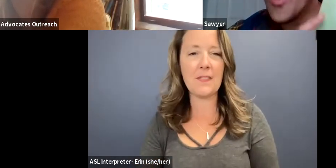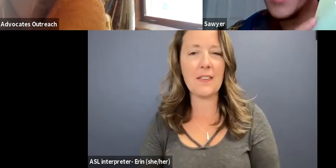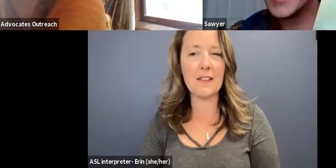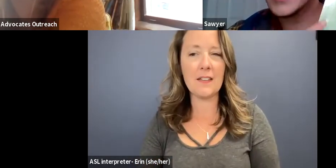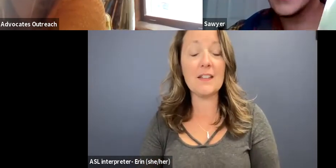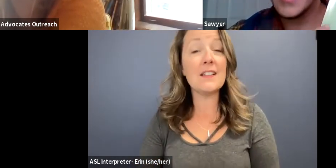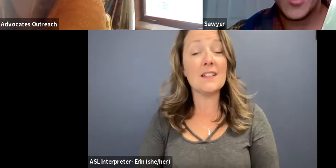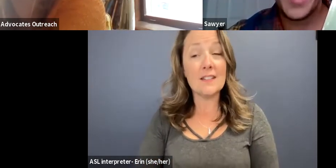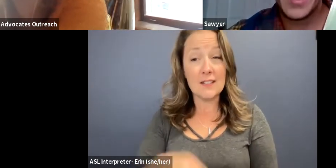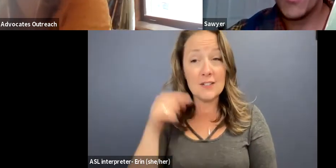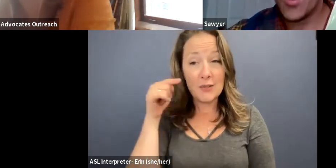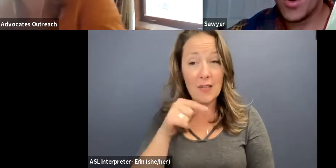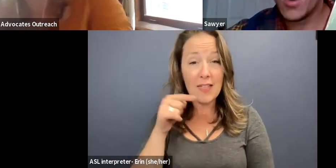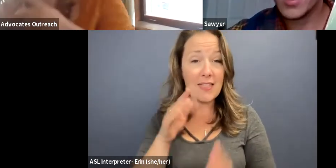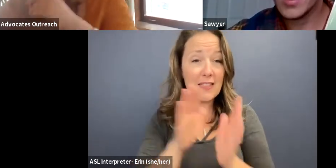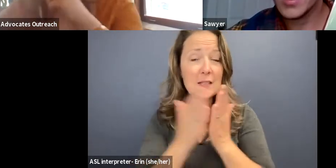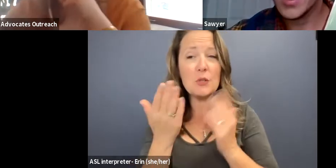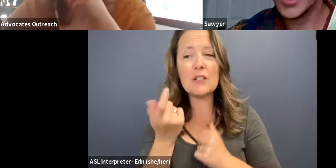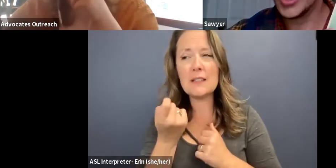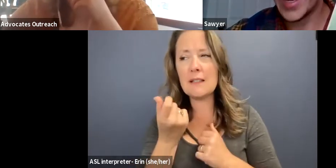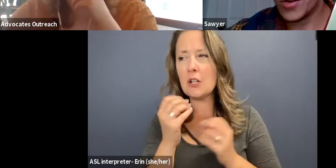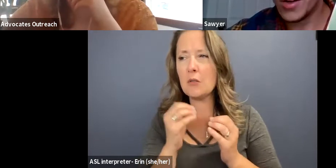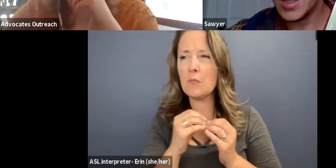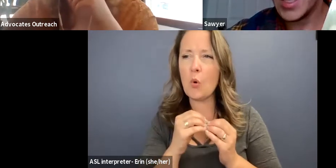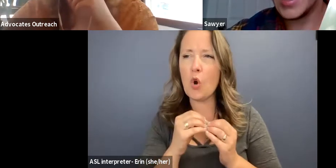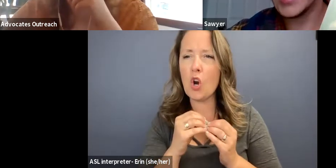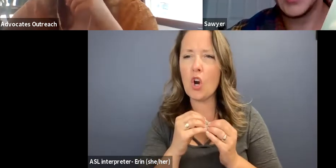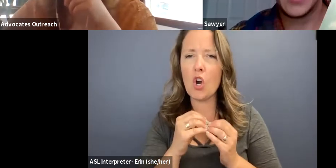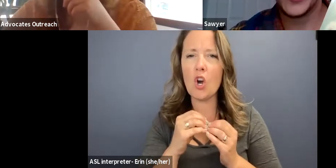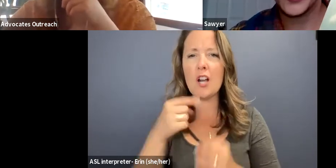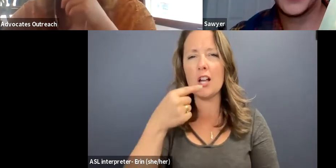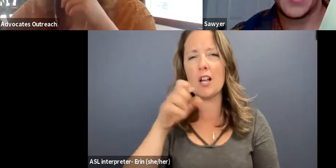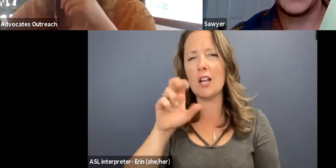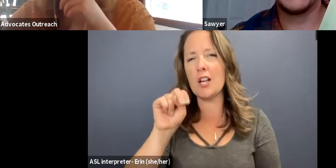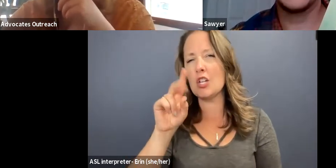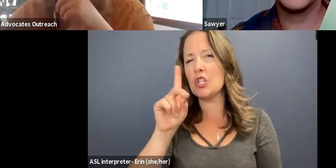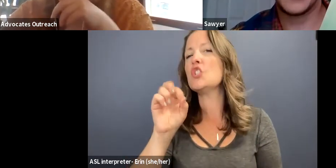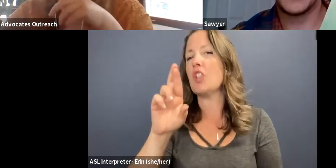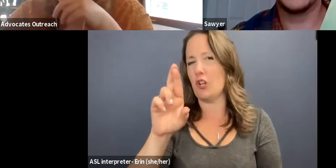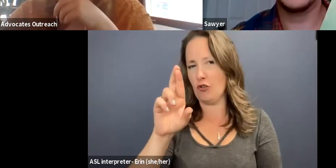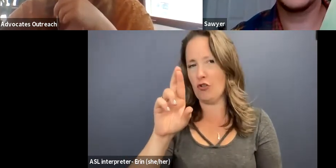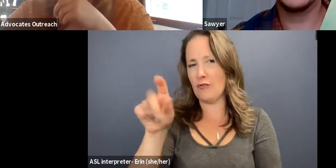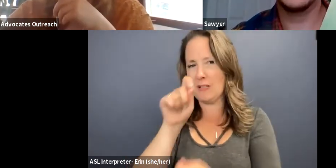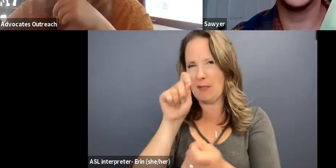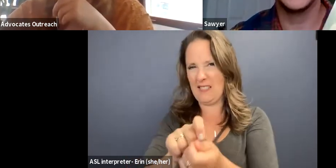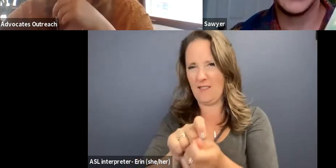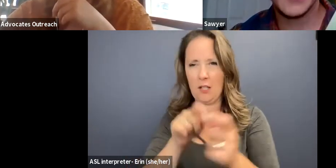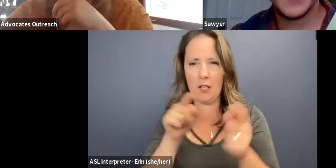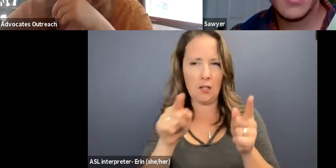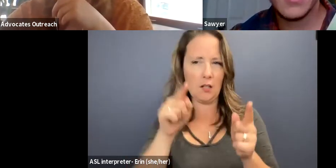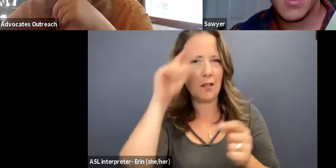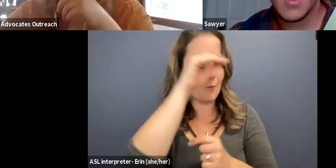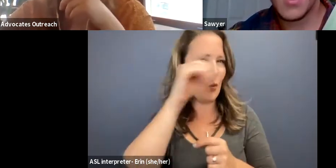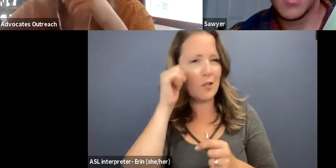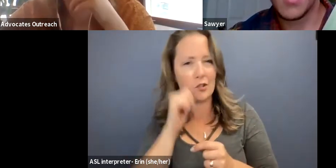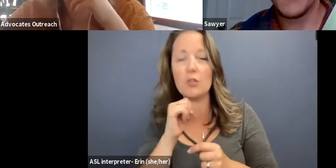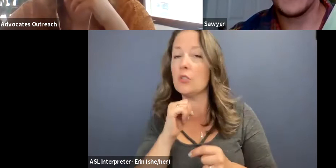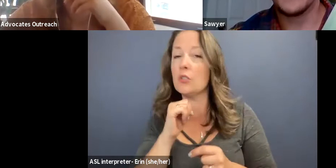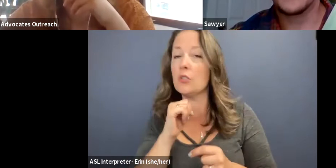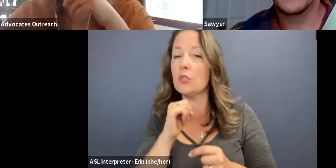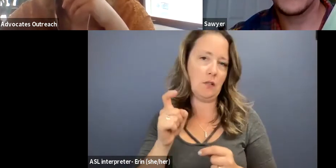trying to get as much of a real sense as you can about where it's coming from is always helpful. And then if you